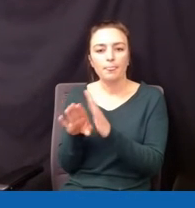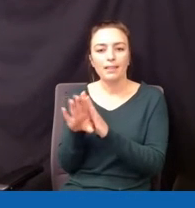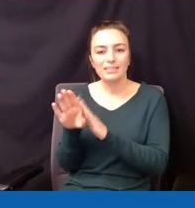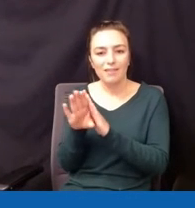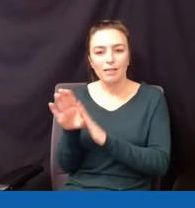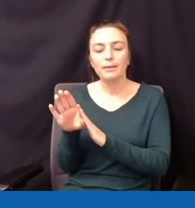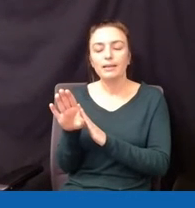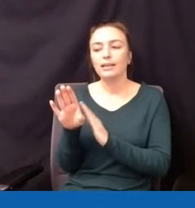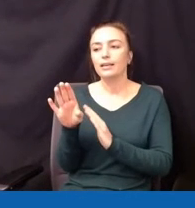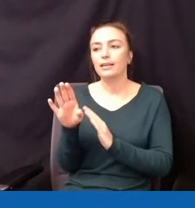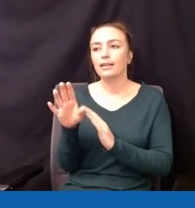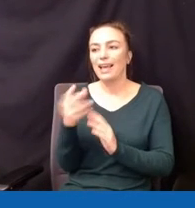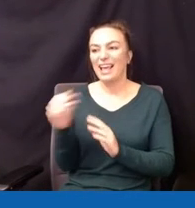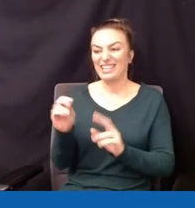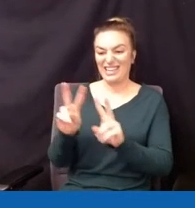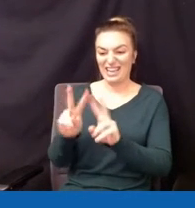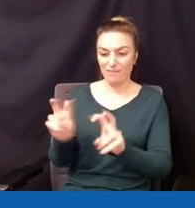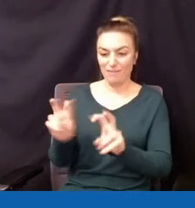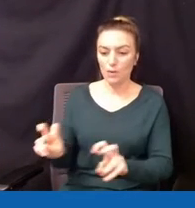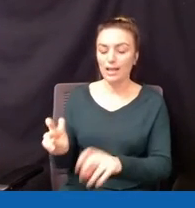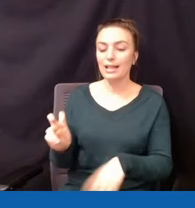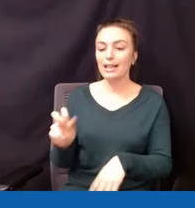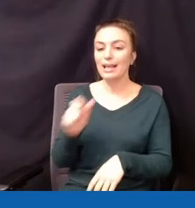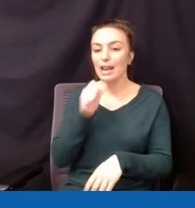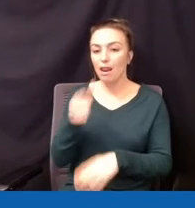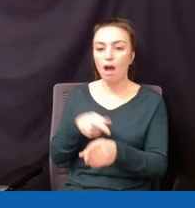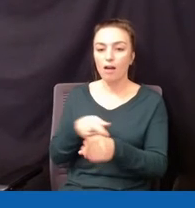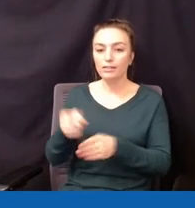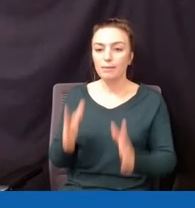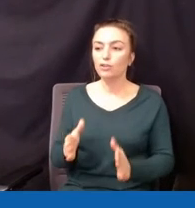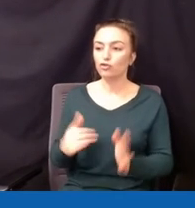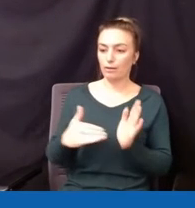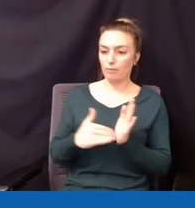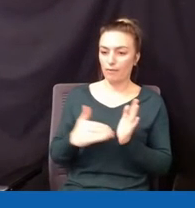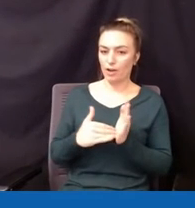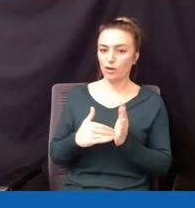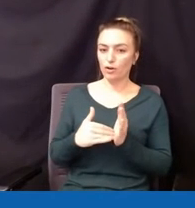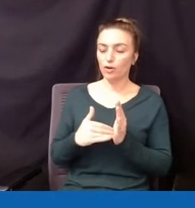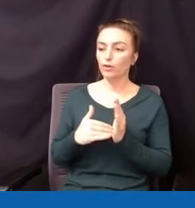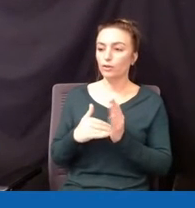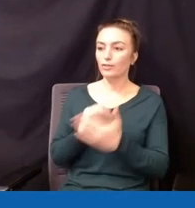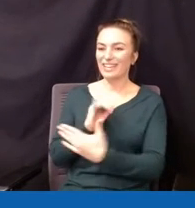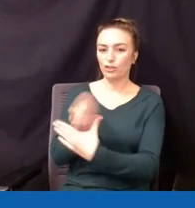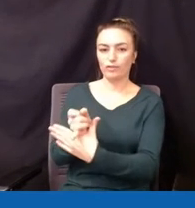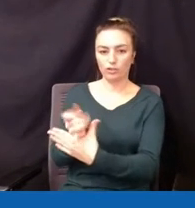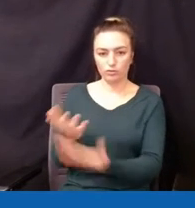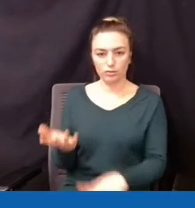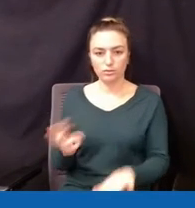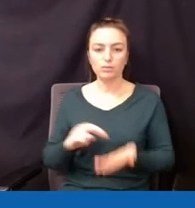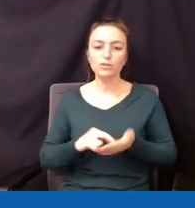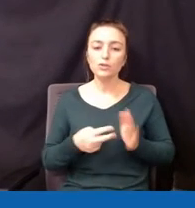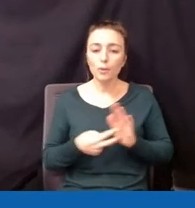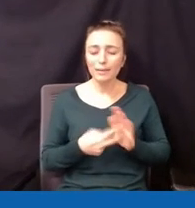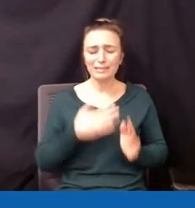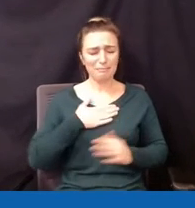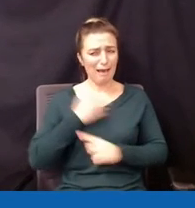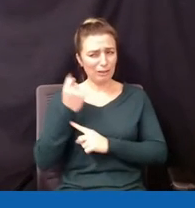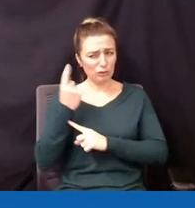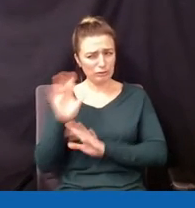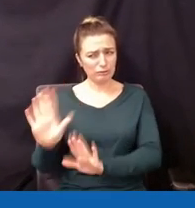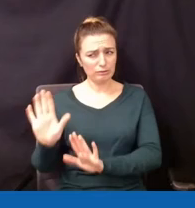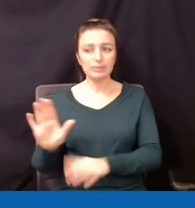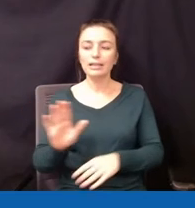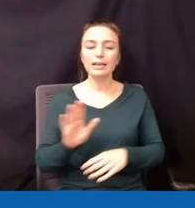evaluating non-specialist provider delivered interventions. So we're not just talking about, in my understanding,